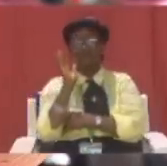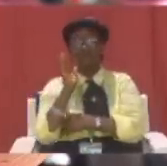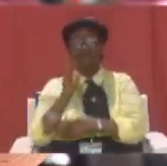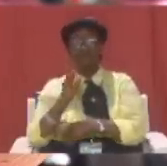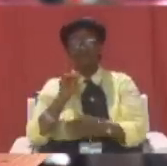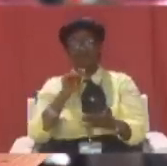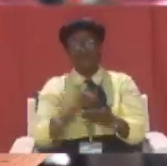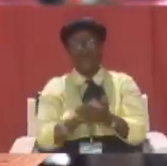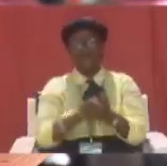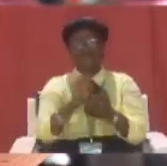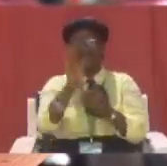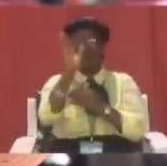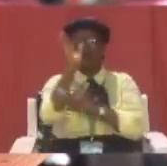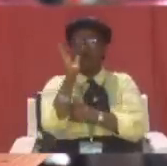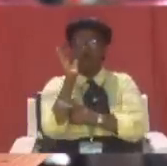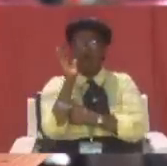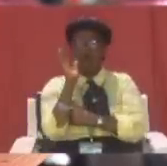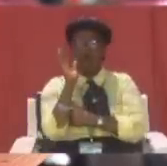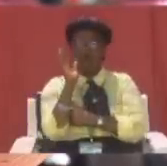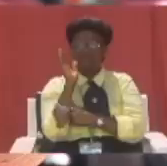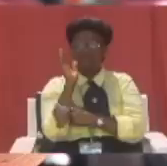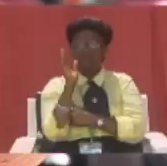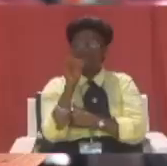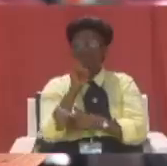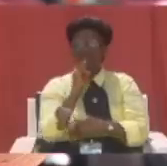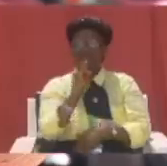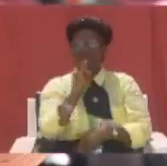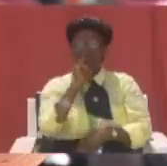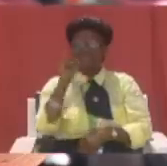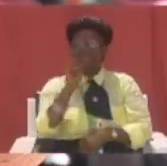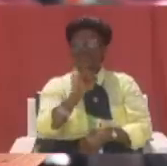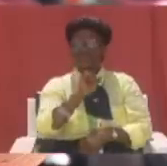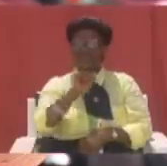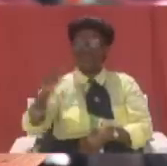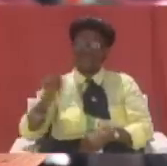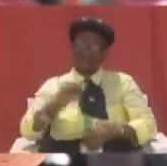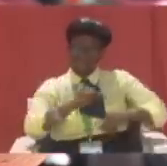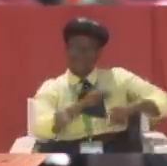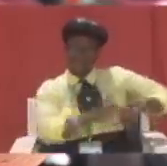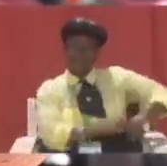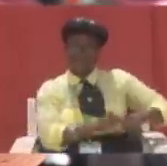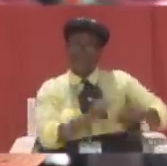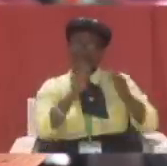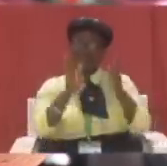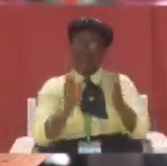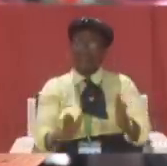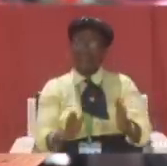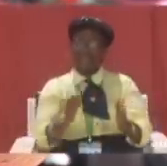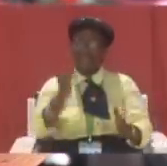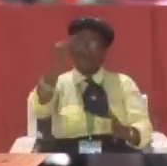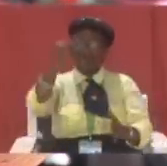that God is a defender of the defenseless,